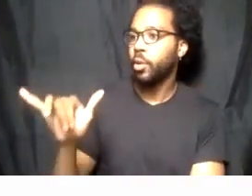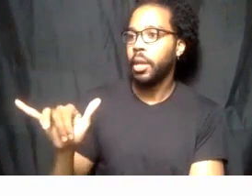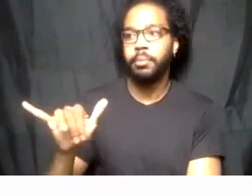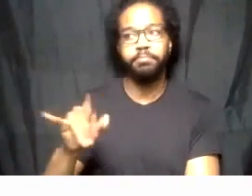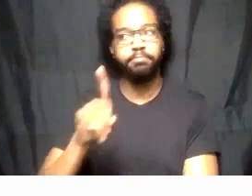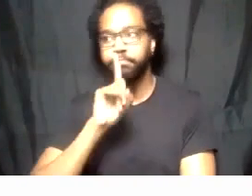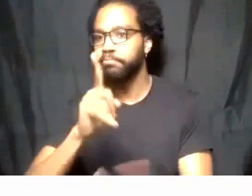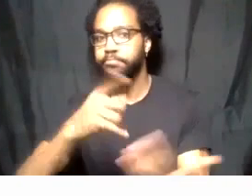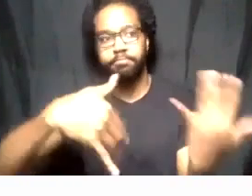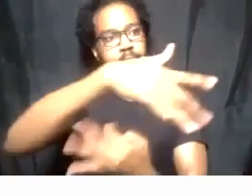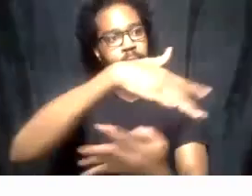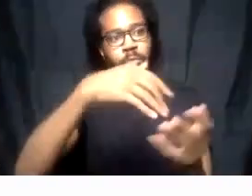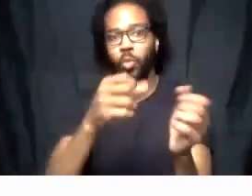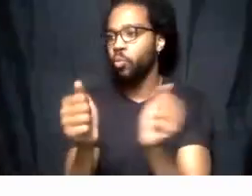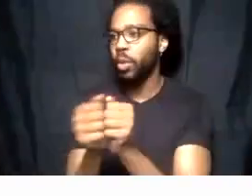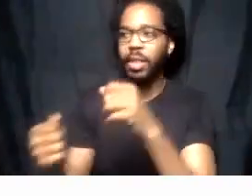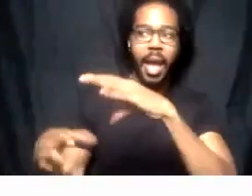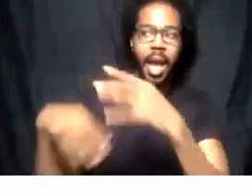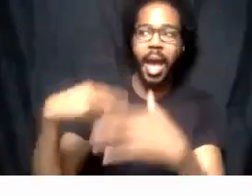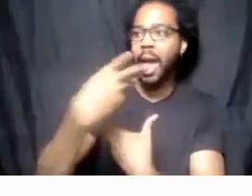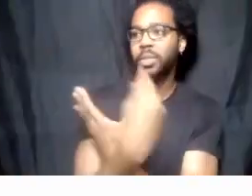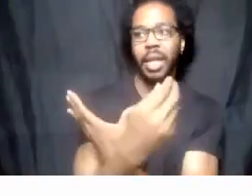the outside community.